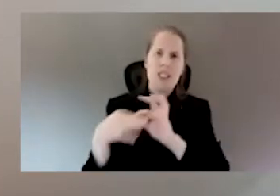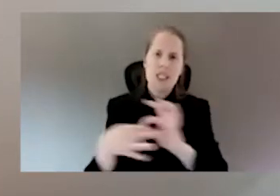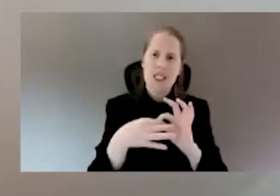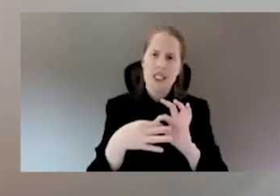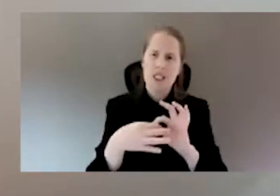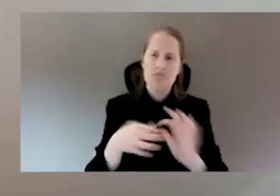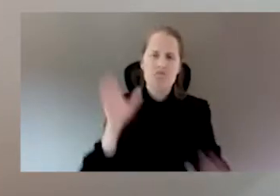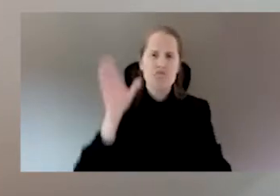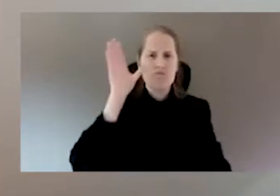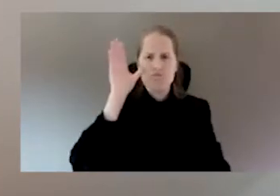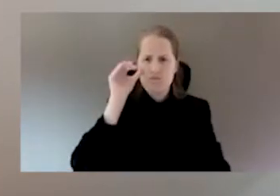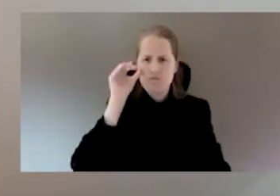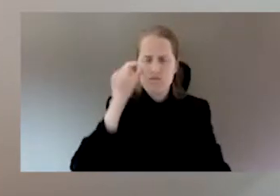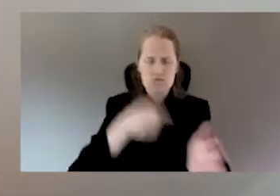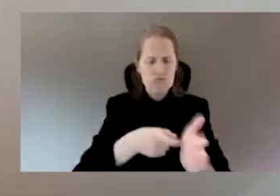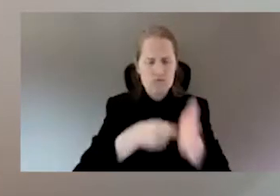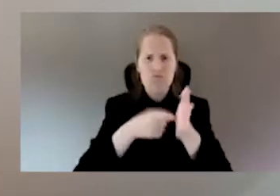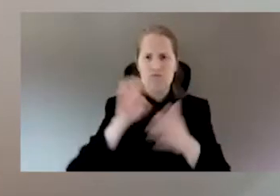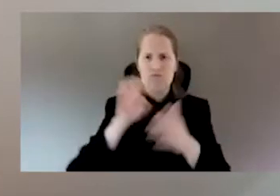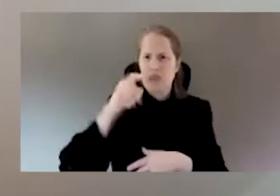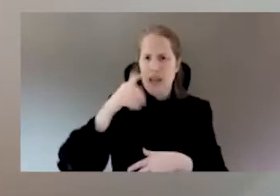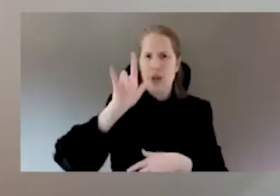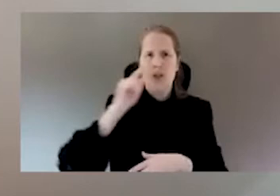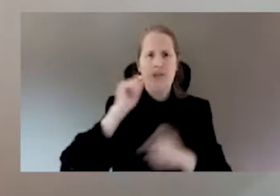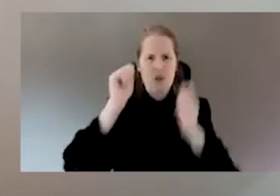demand for equity for all.